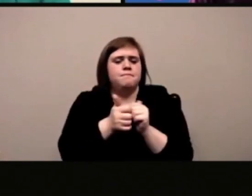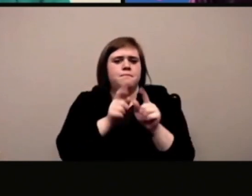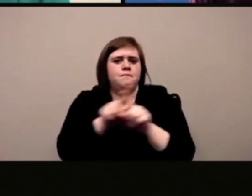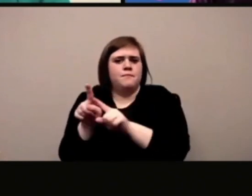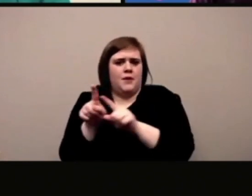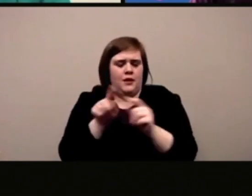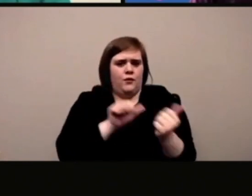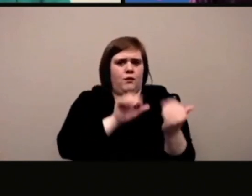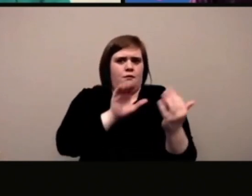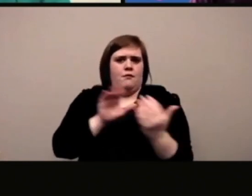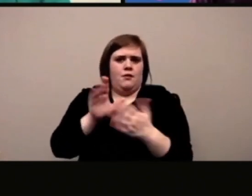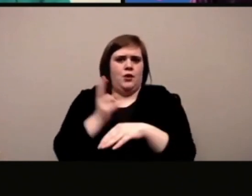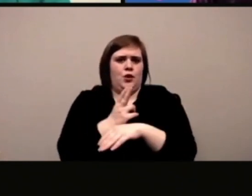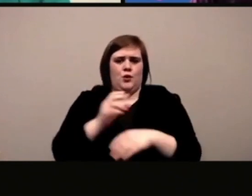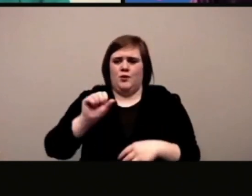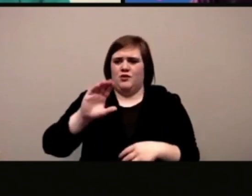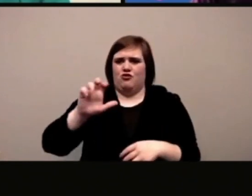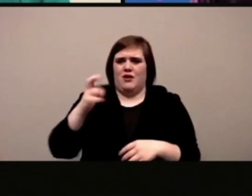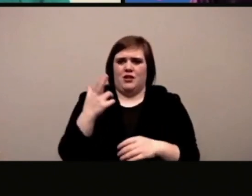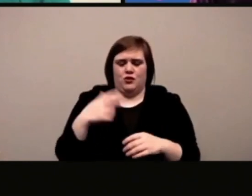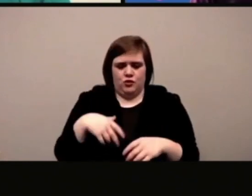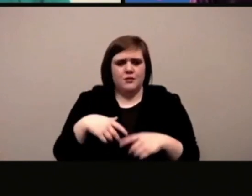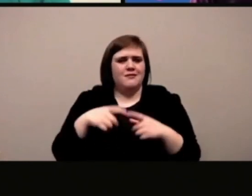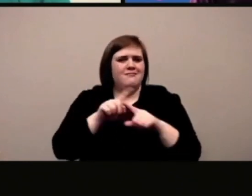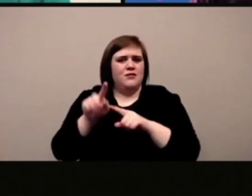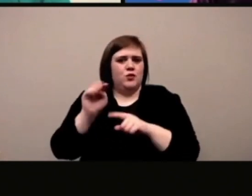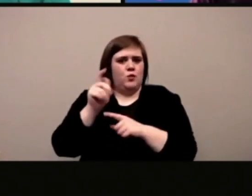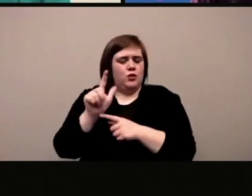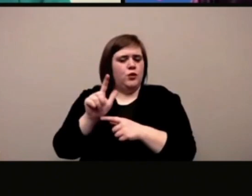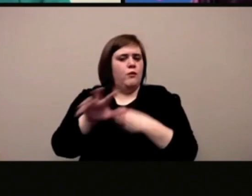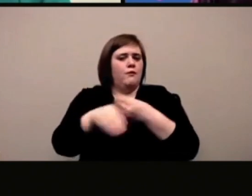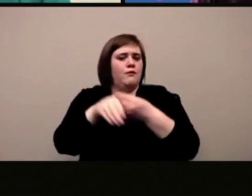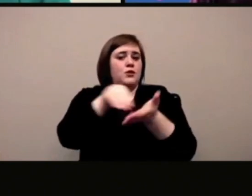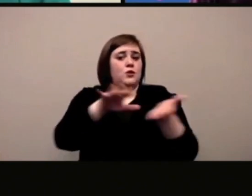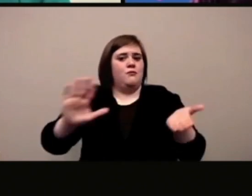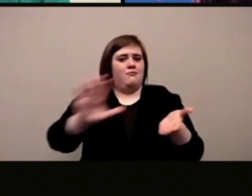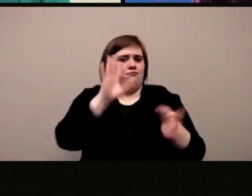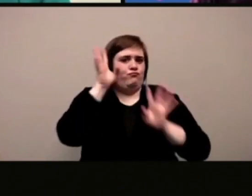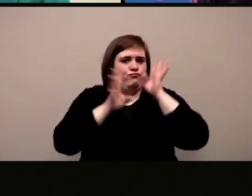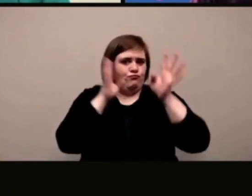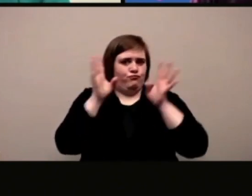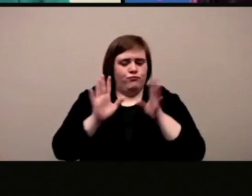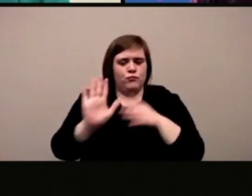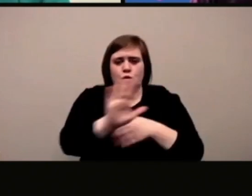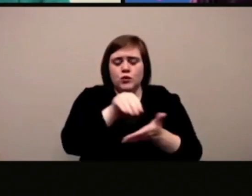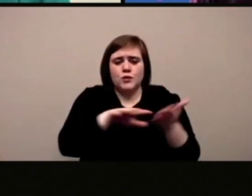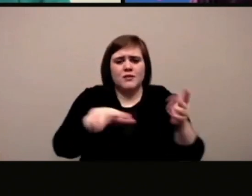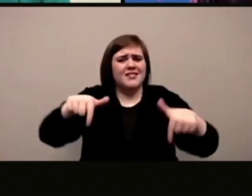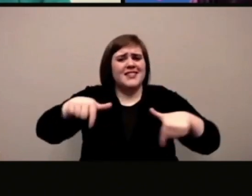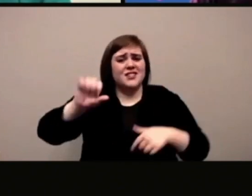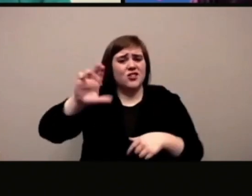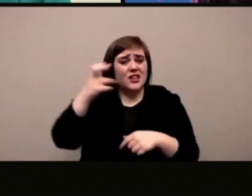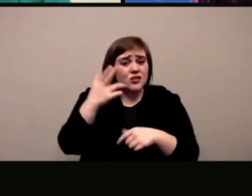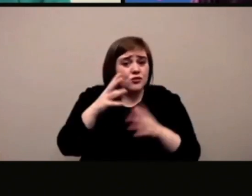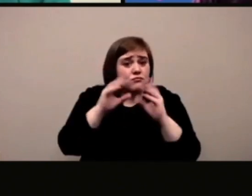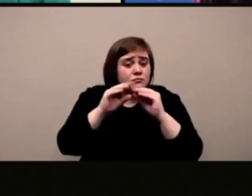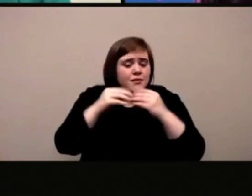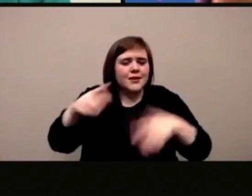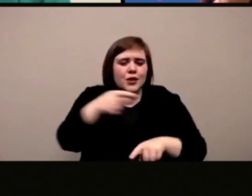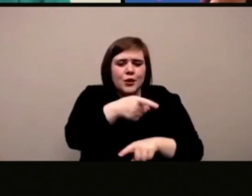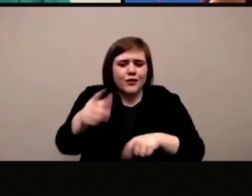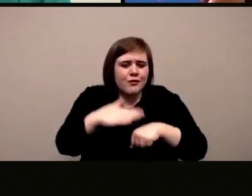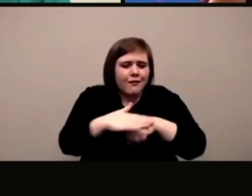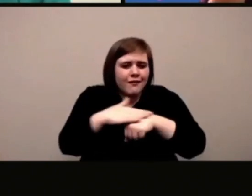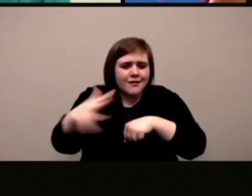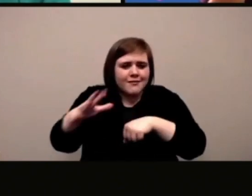Scratch as a tool to add student creativity to your schools and districts? Because this is a Scratch conference, and I know you guys have used Scratch to do some